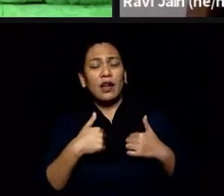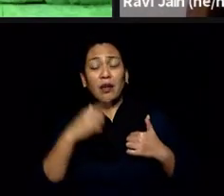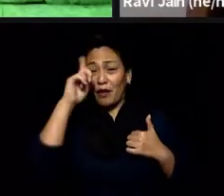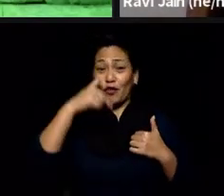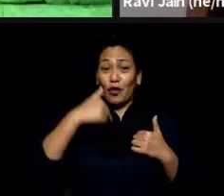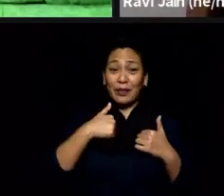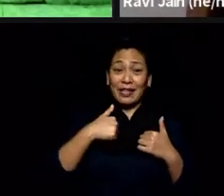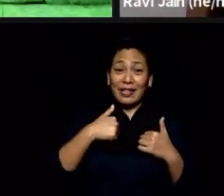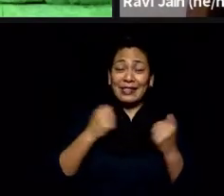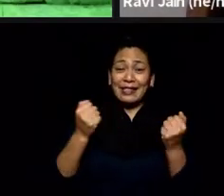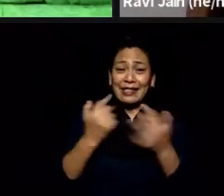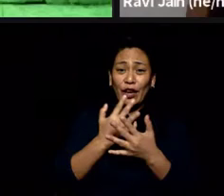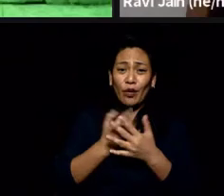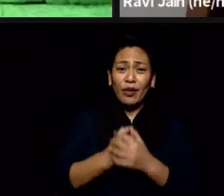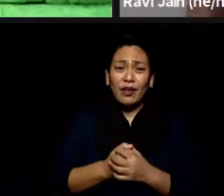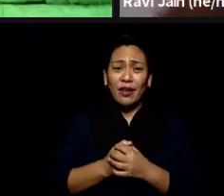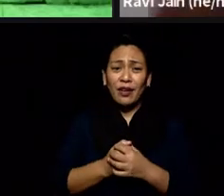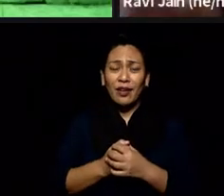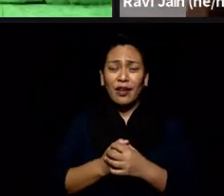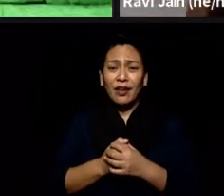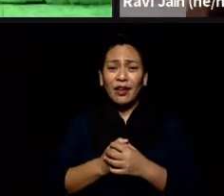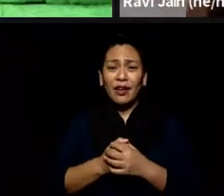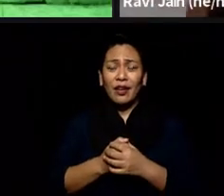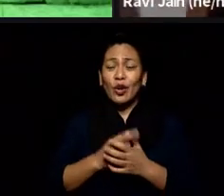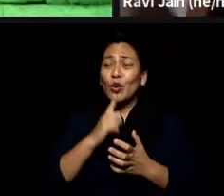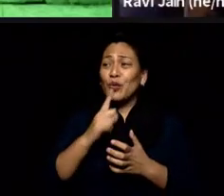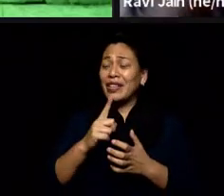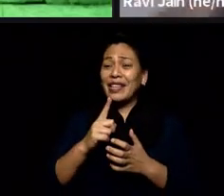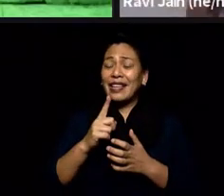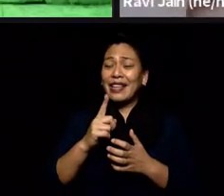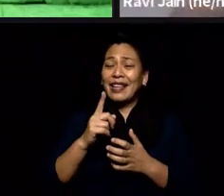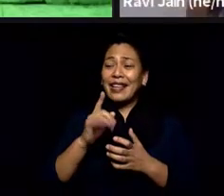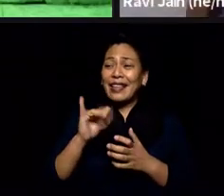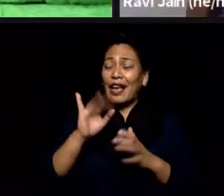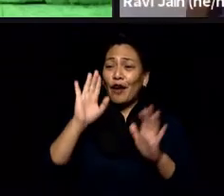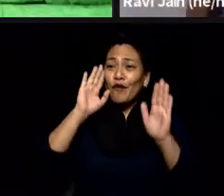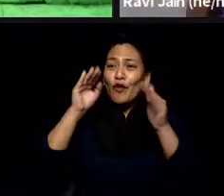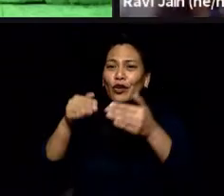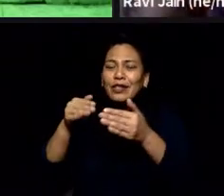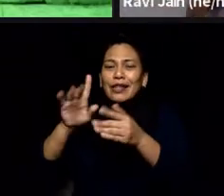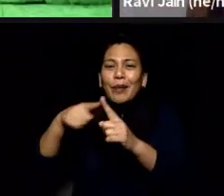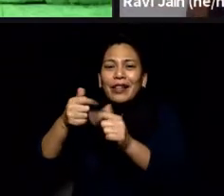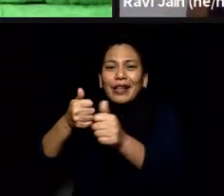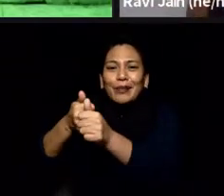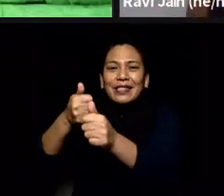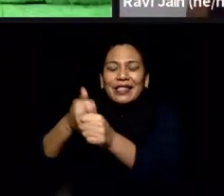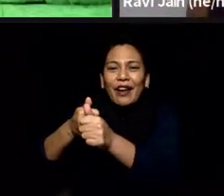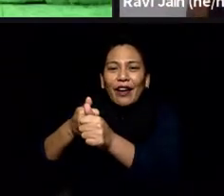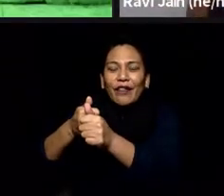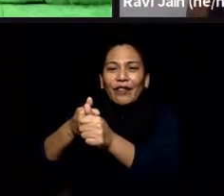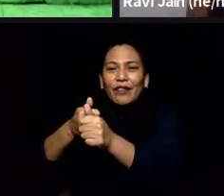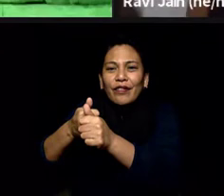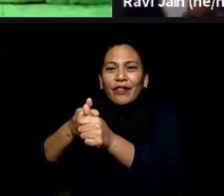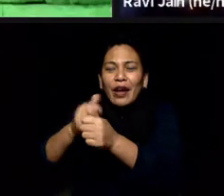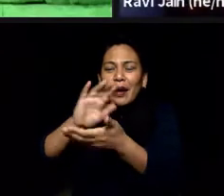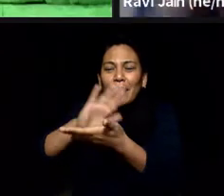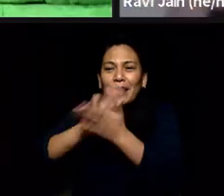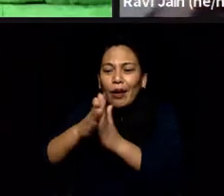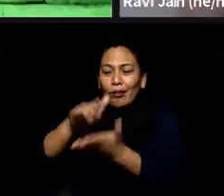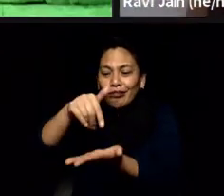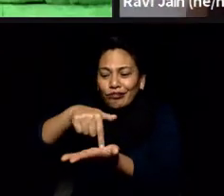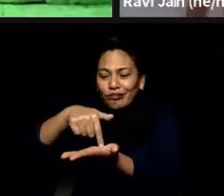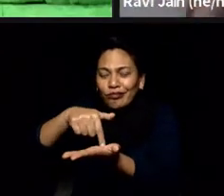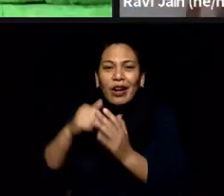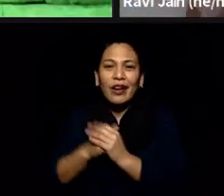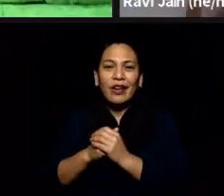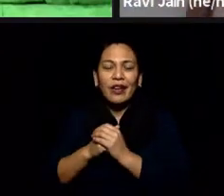scary. It's really scary because it only centralizes themselves in this conversation again, and it allows them to be